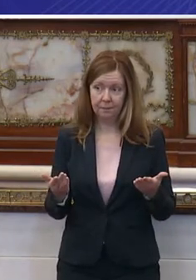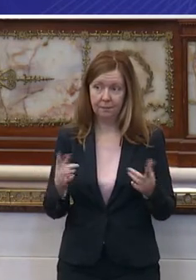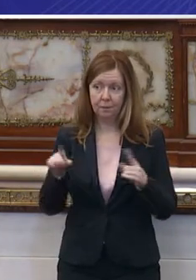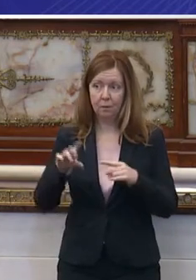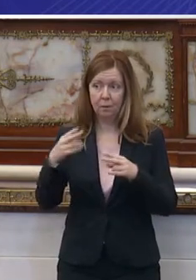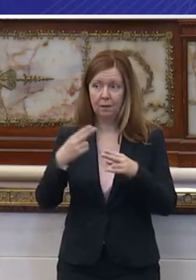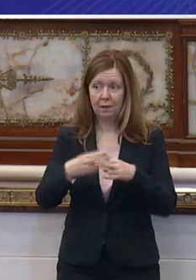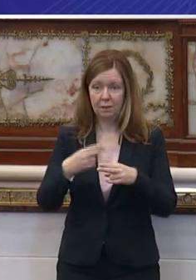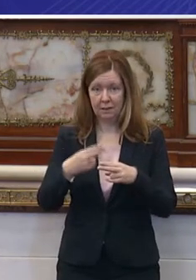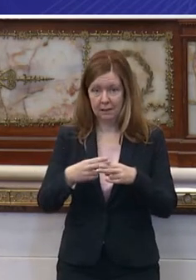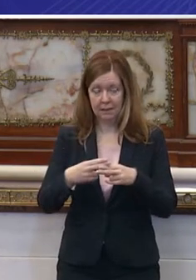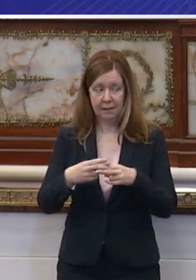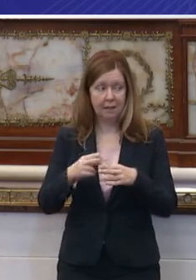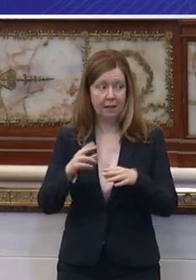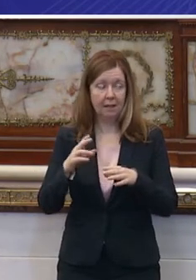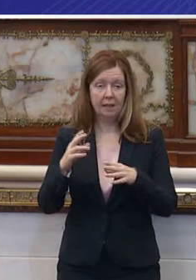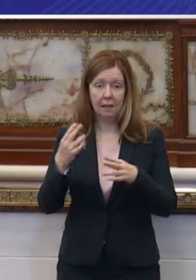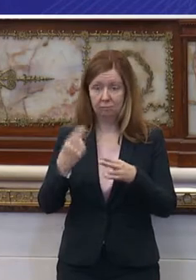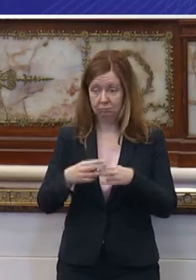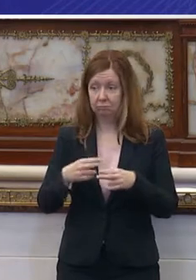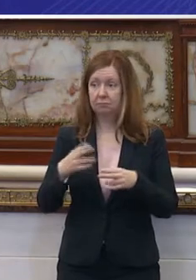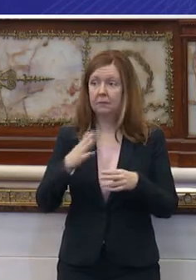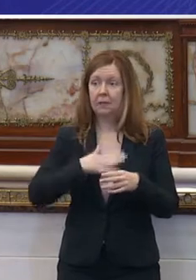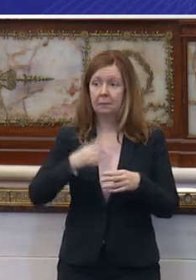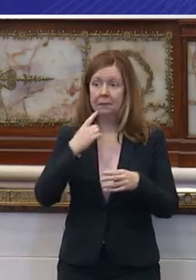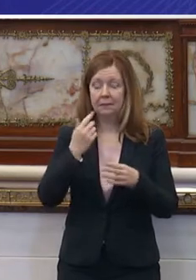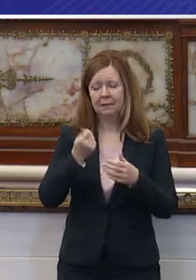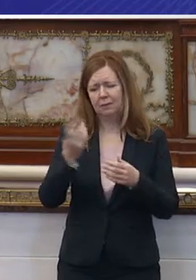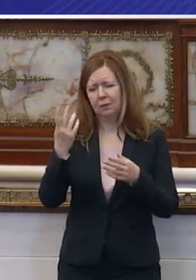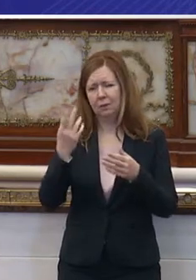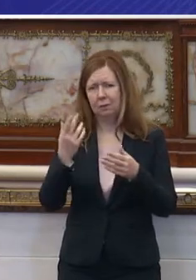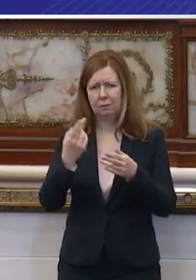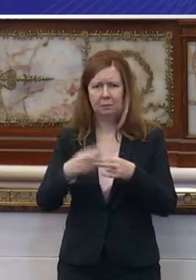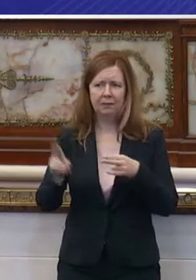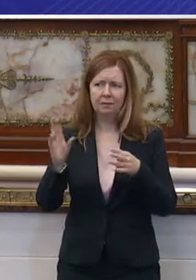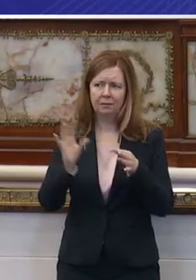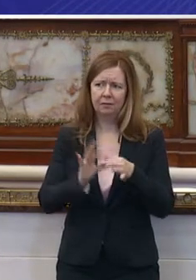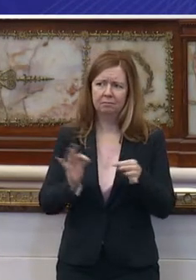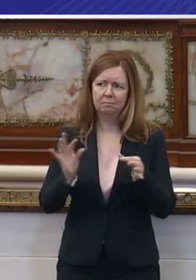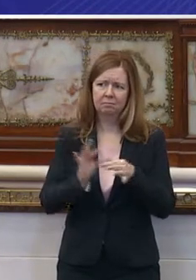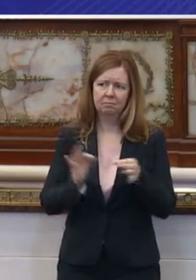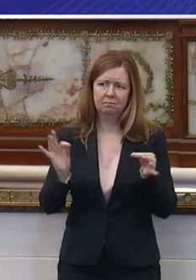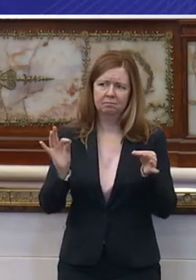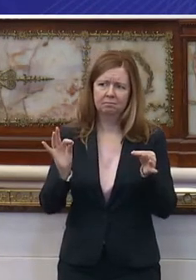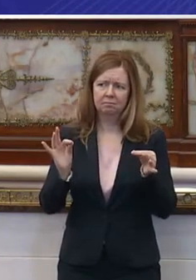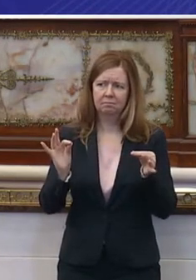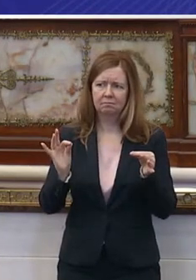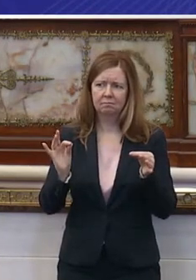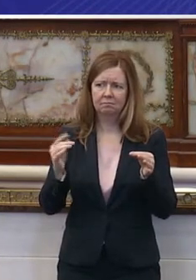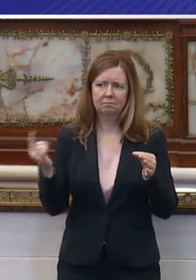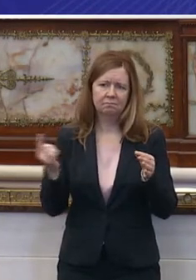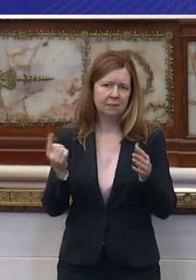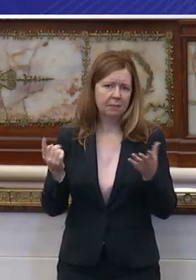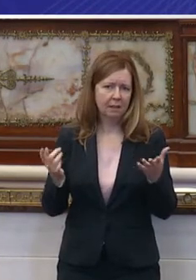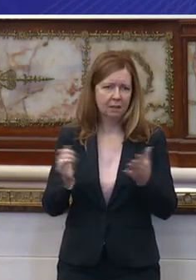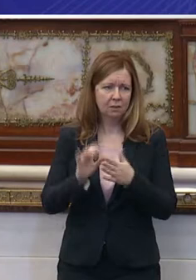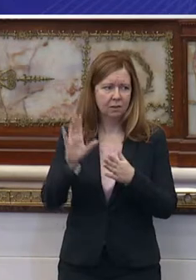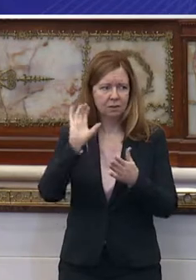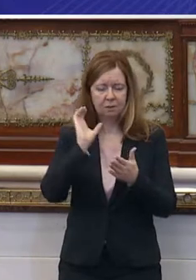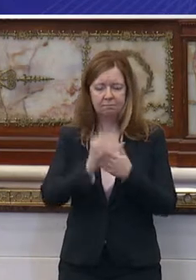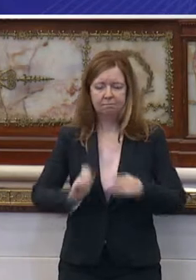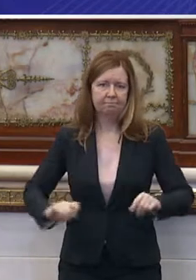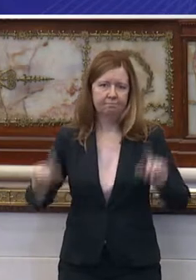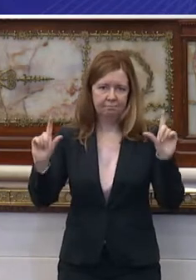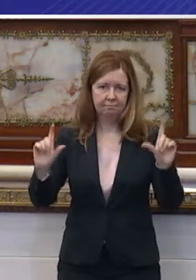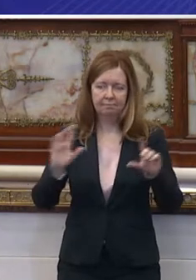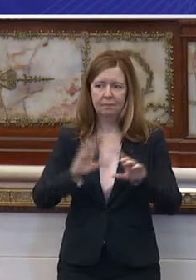your name is called? And please say a few brief words, a few moments, and responding so that your image will be